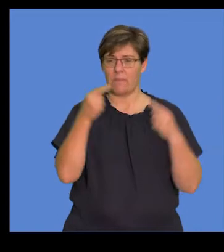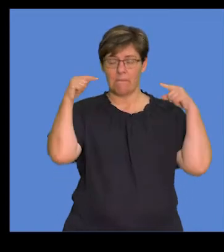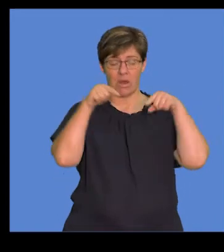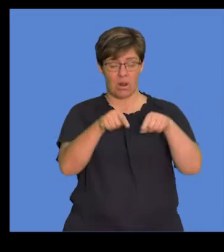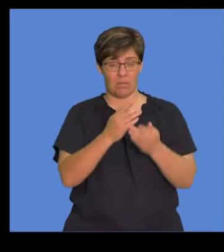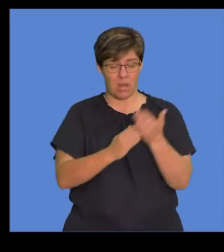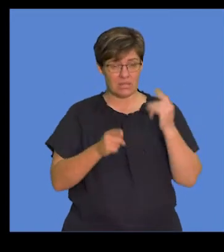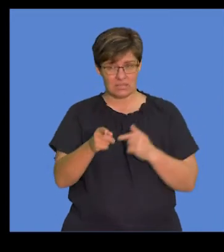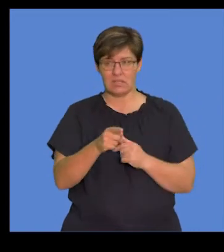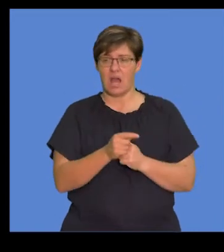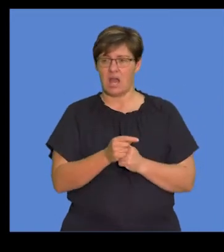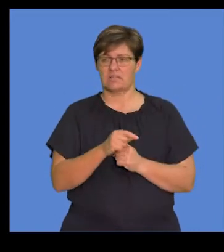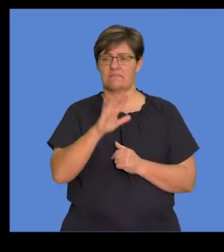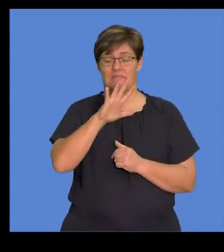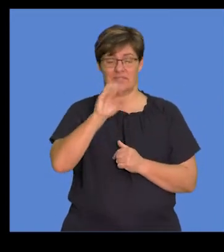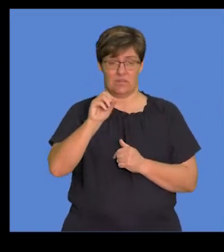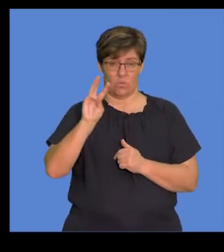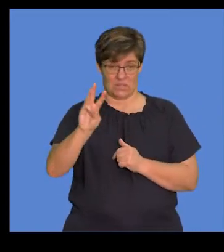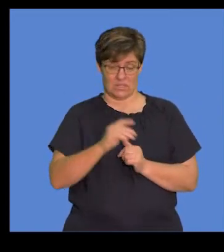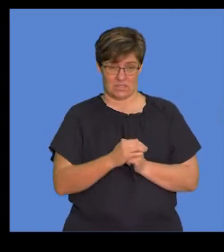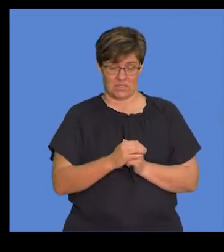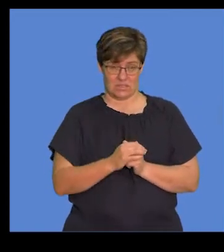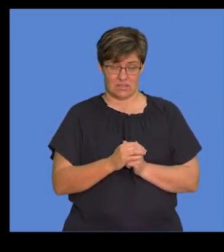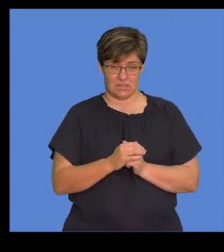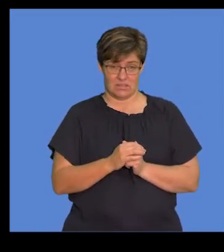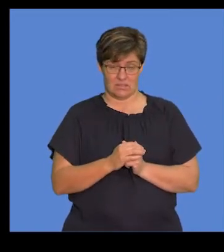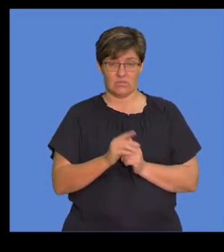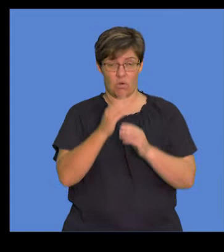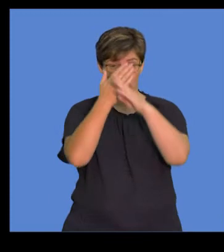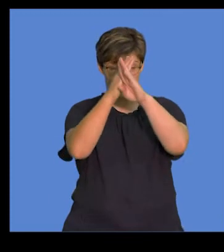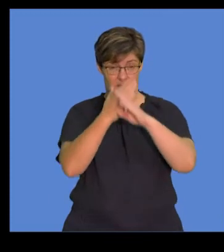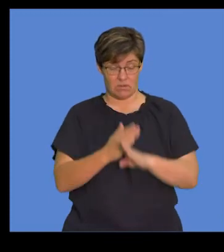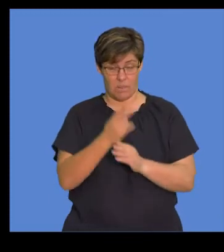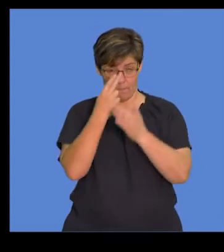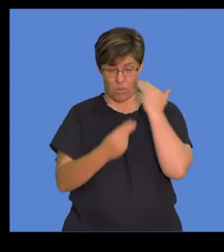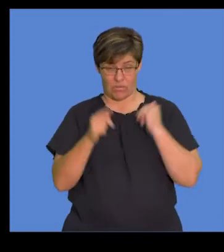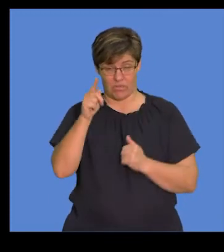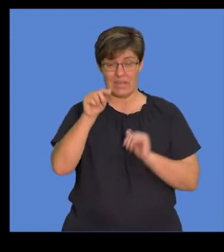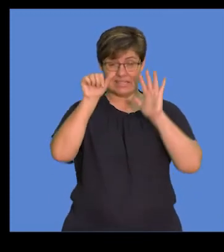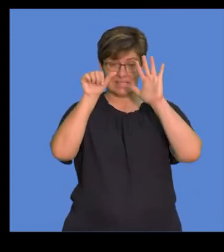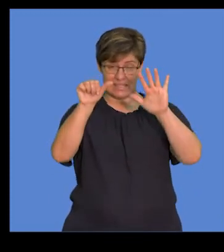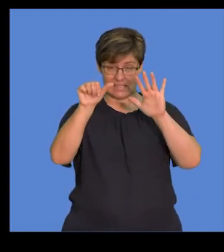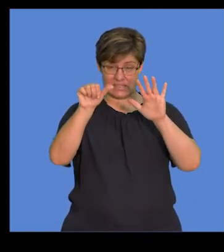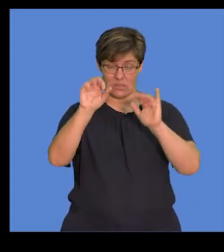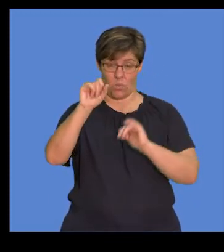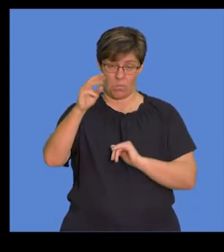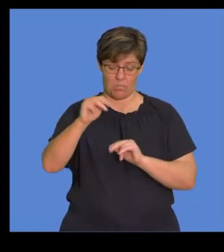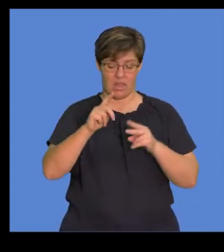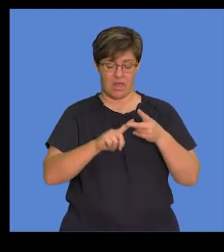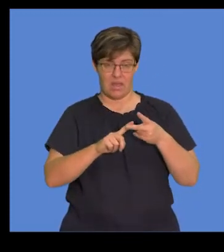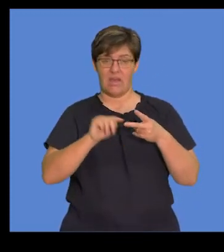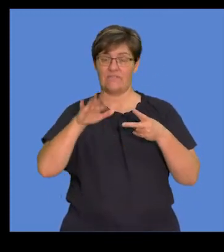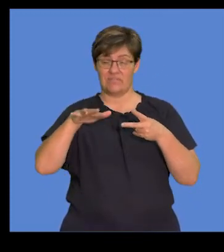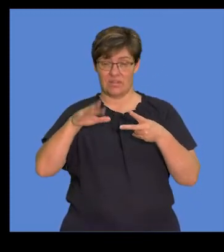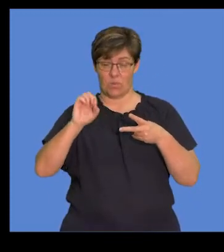the power for both circuits combined, sorry, for both resistors combined, which is the 6 ohm and the 15 ohm,